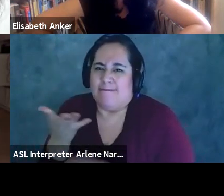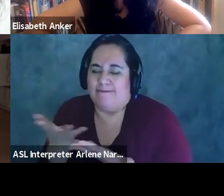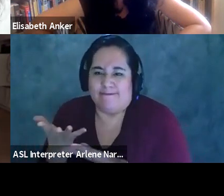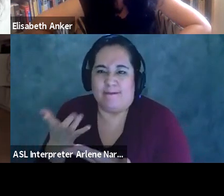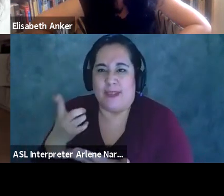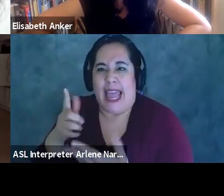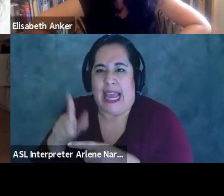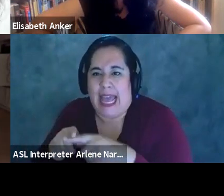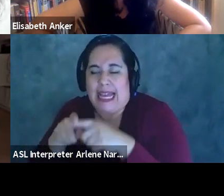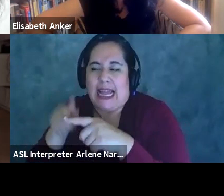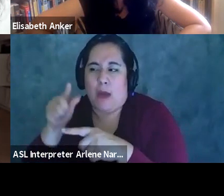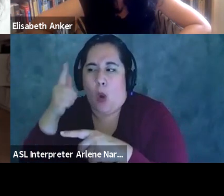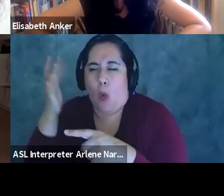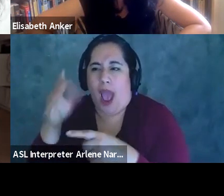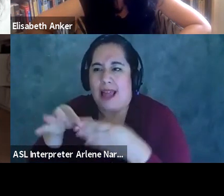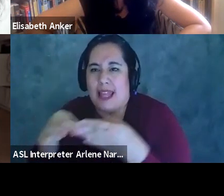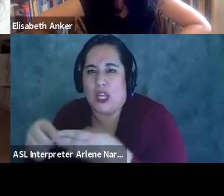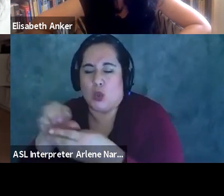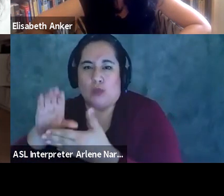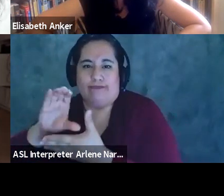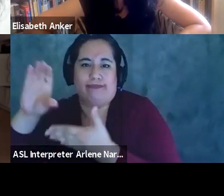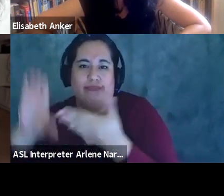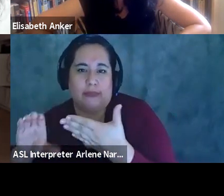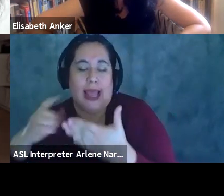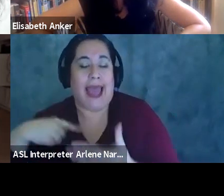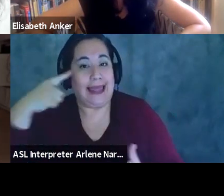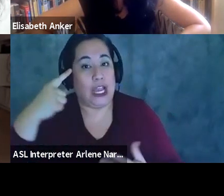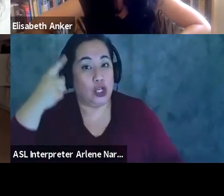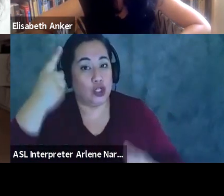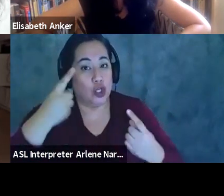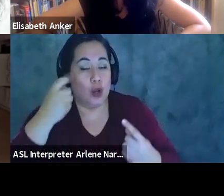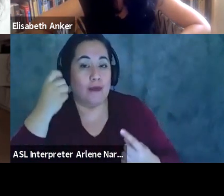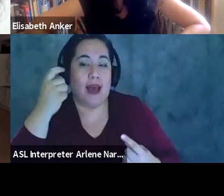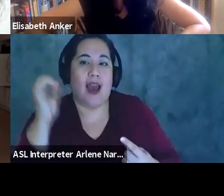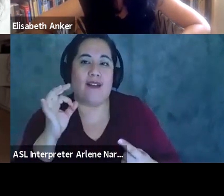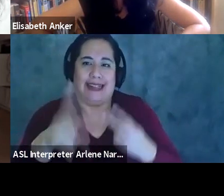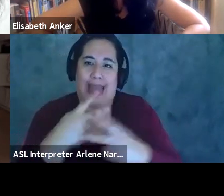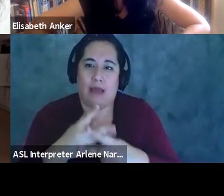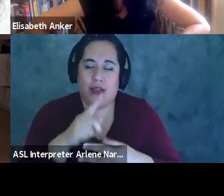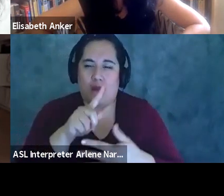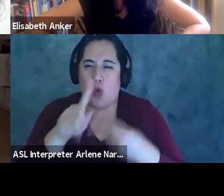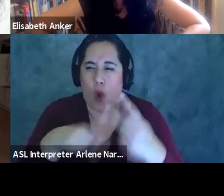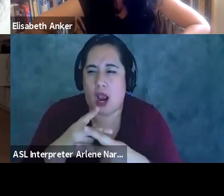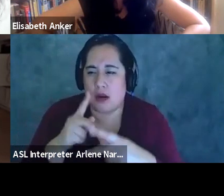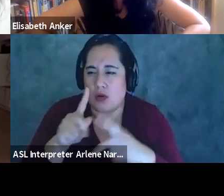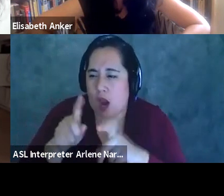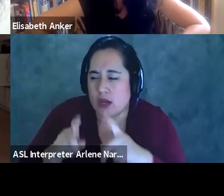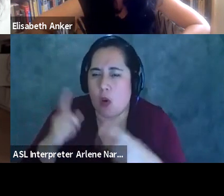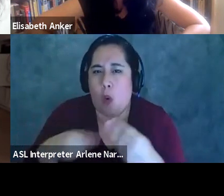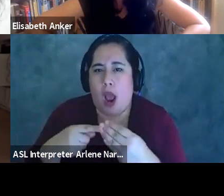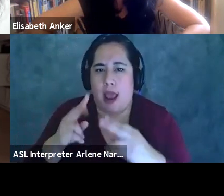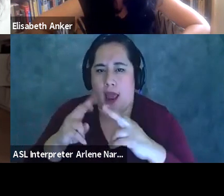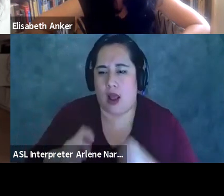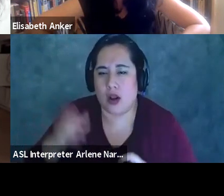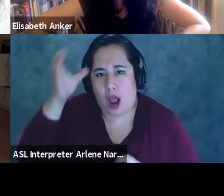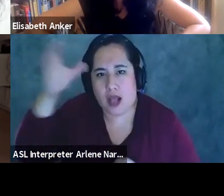of the consequences of it. And I think in terms of thinking then about, the types of questions, what the analytical concept of civil war